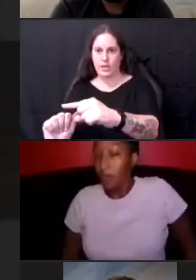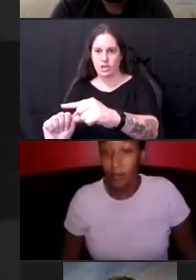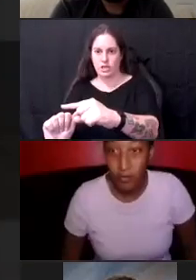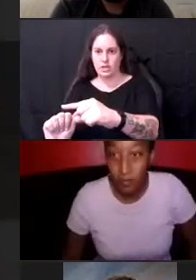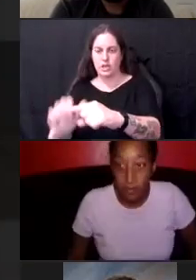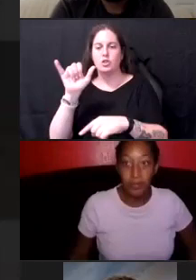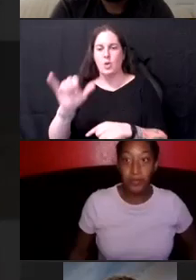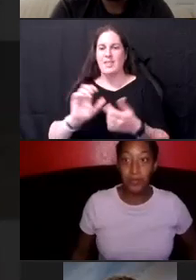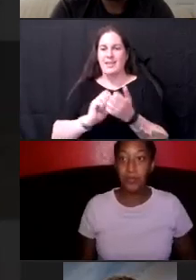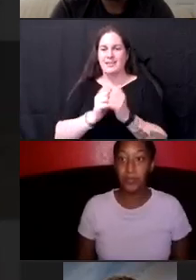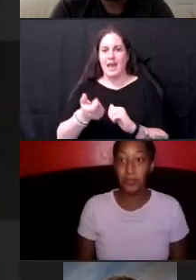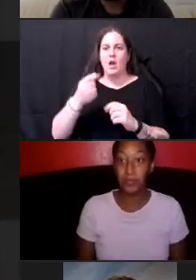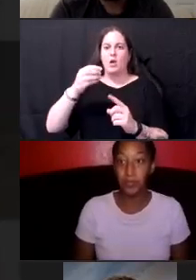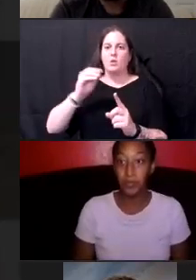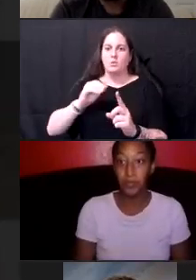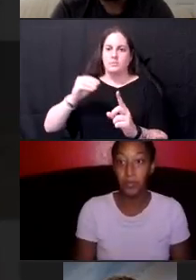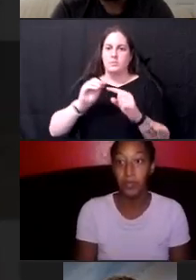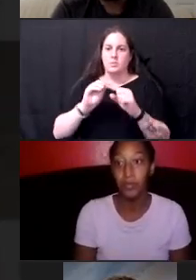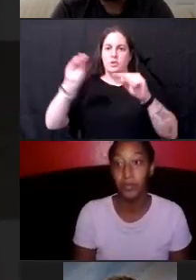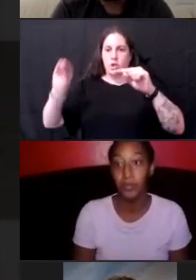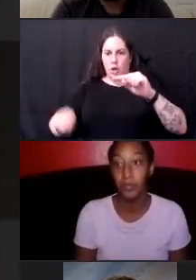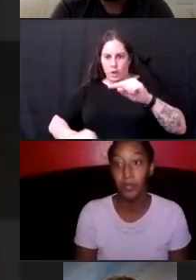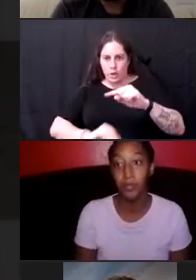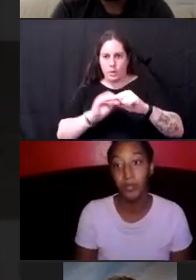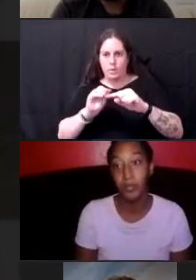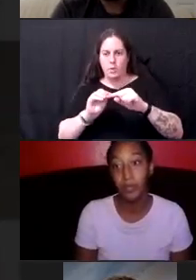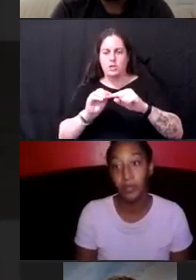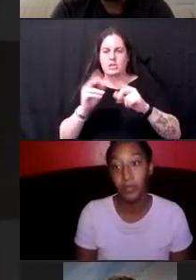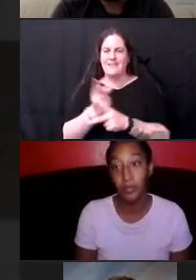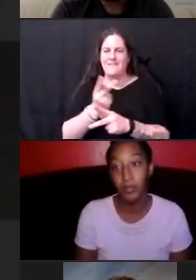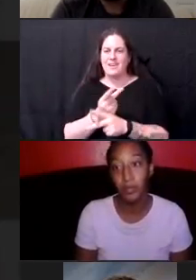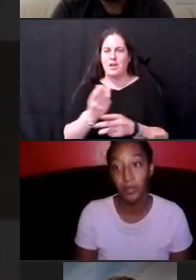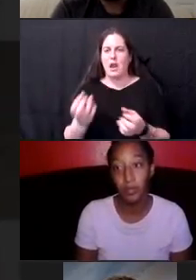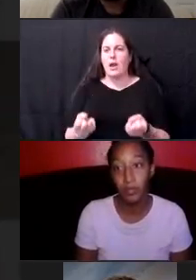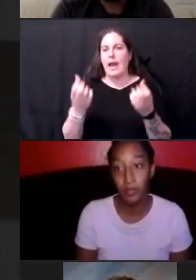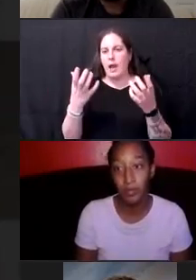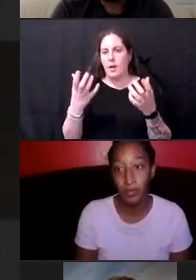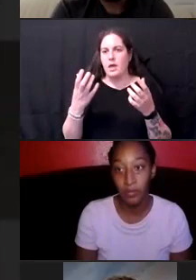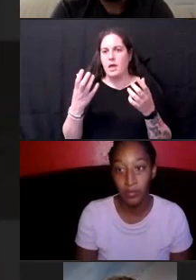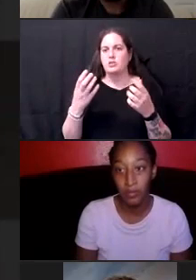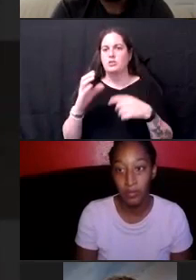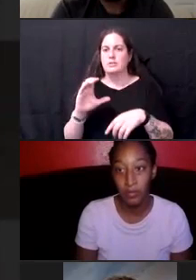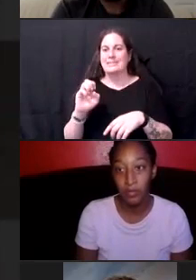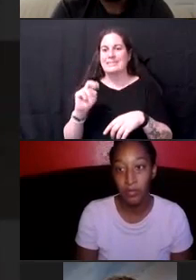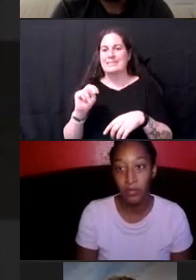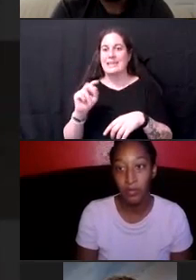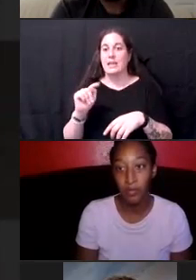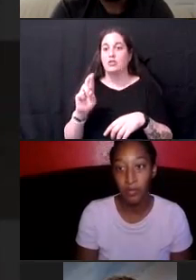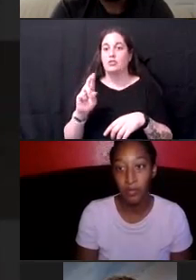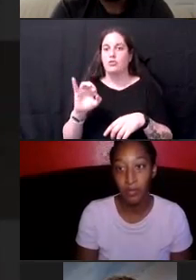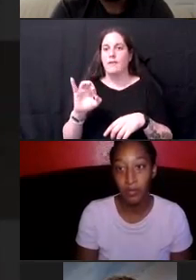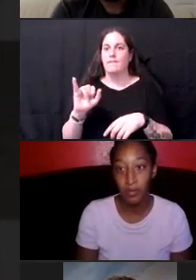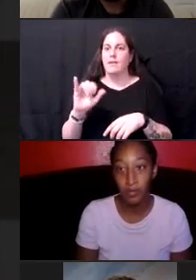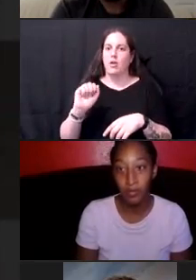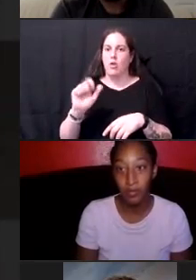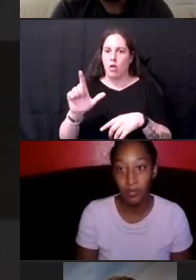circular motion to figure out the amount of centripetal force that the orbiting